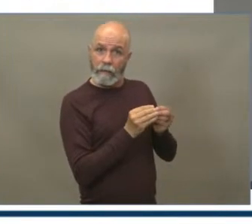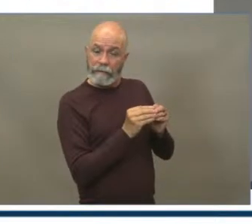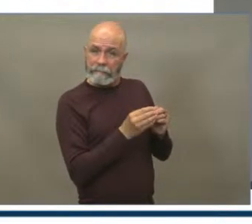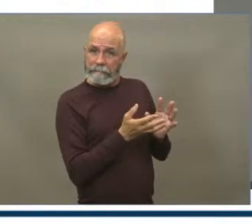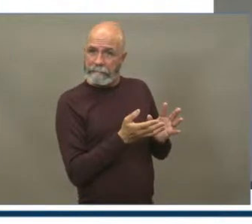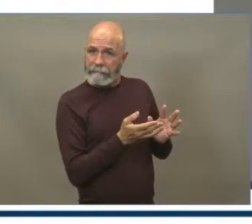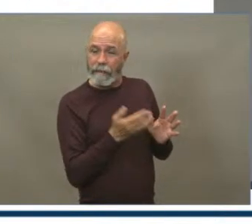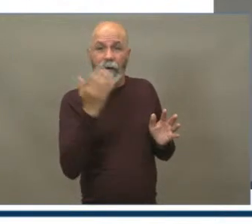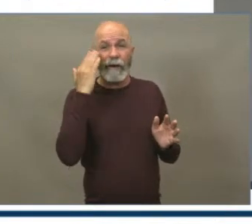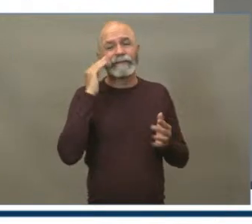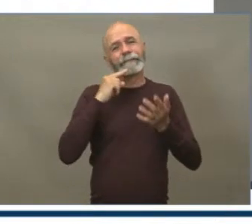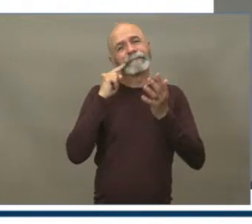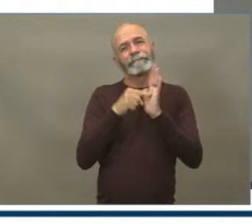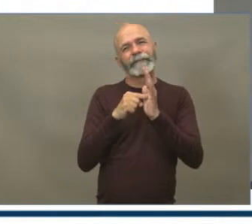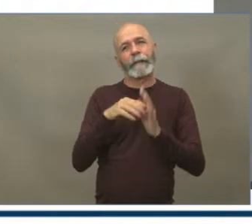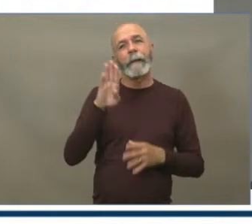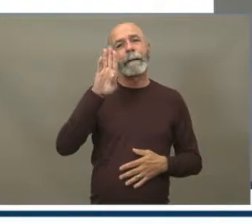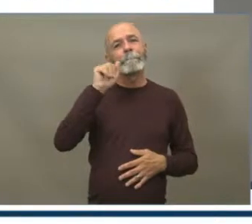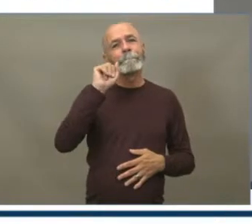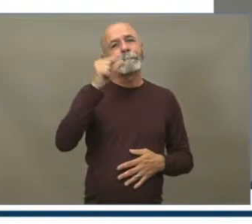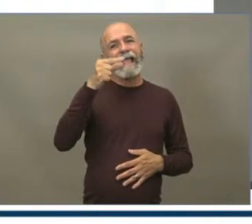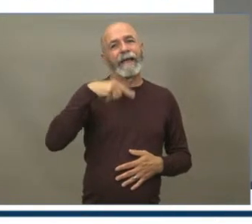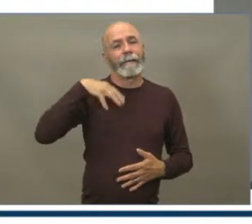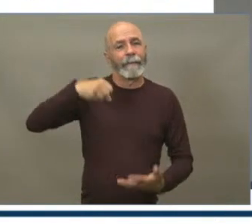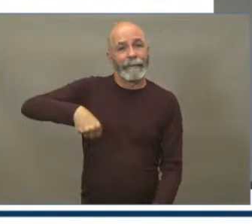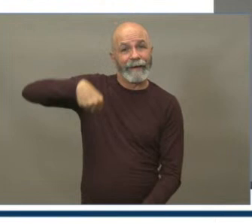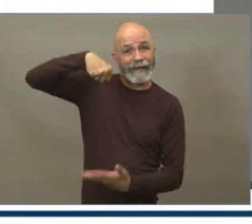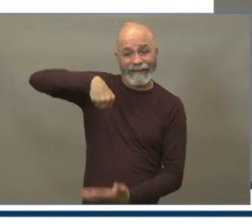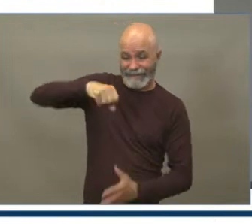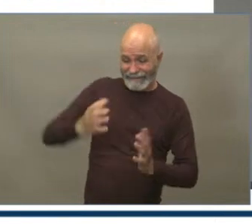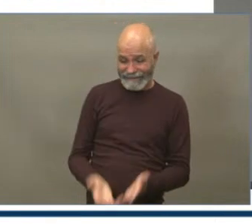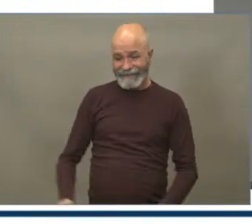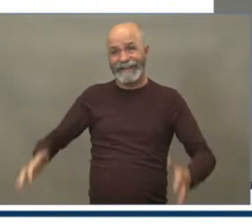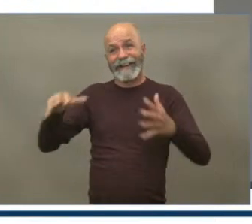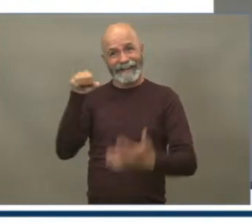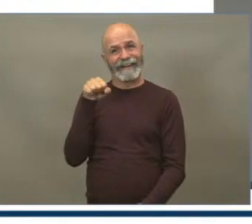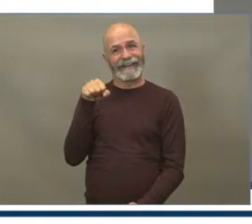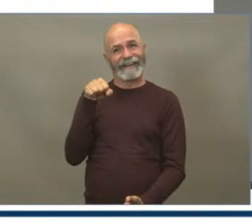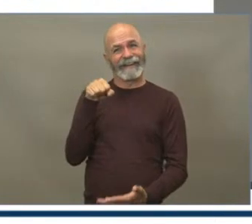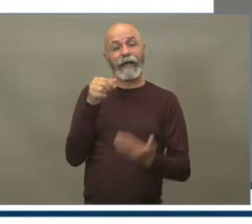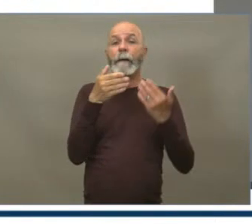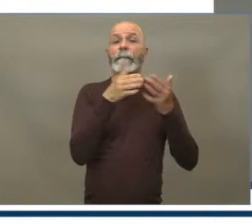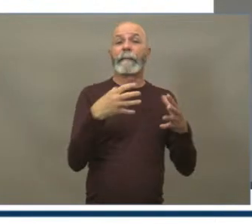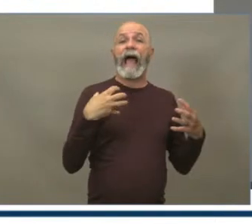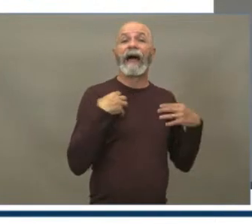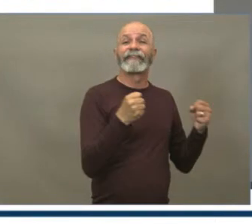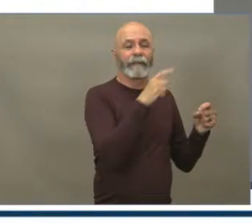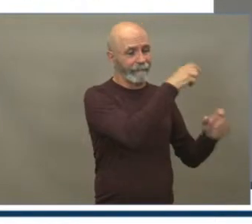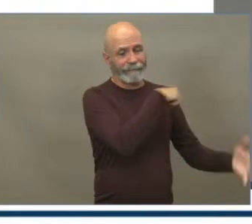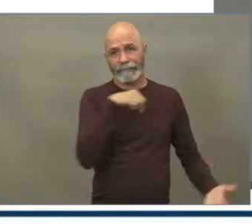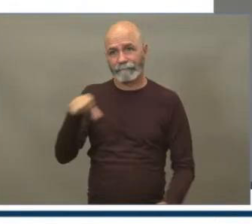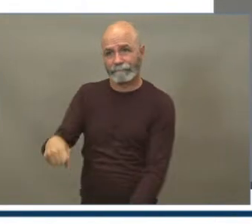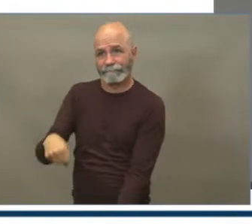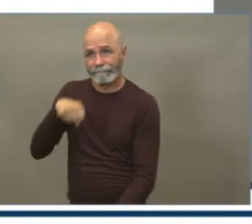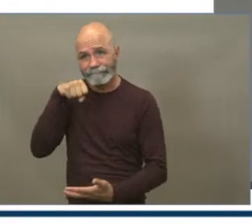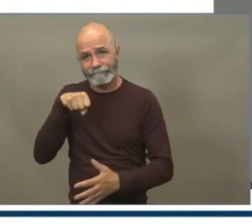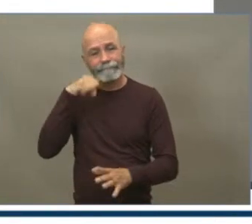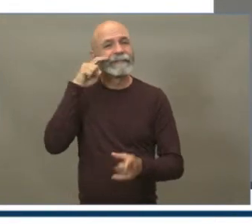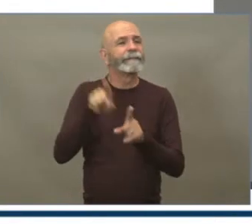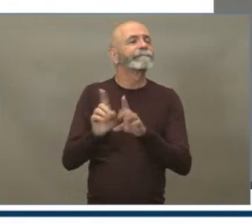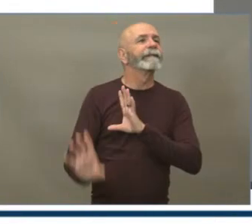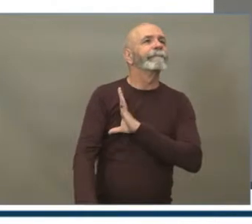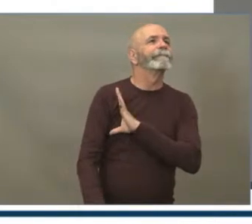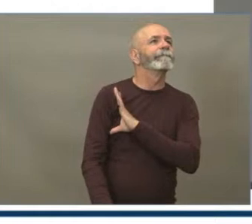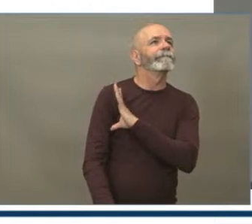had a bucket of cases that public health has every day pulled from the bottom, the first